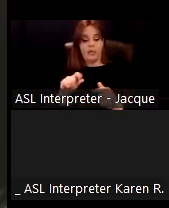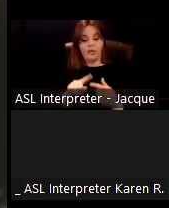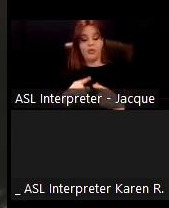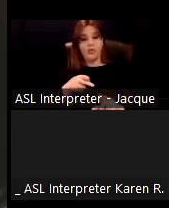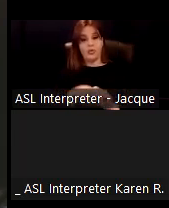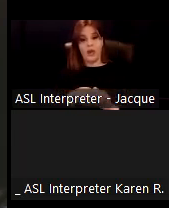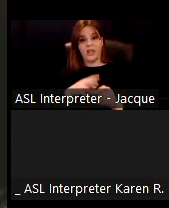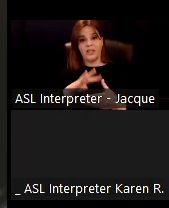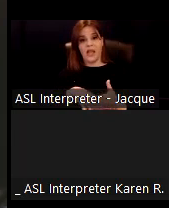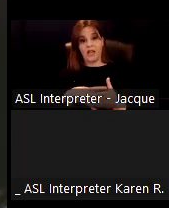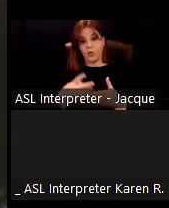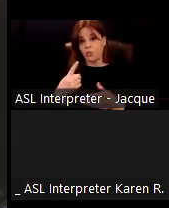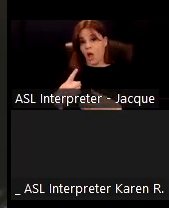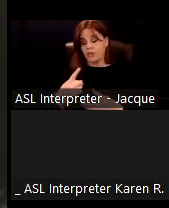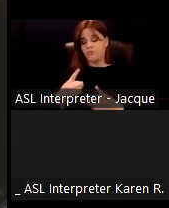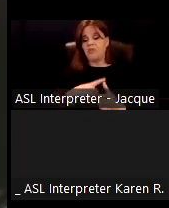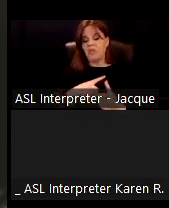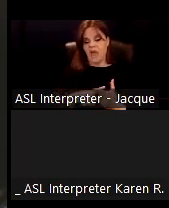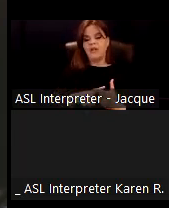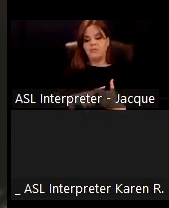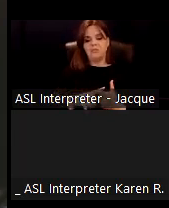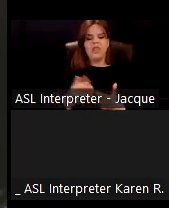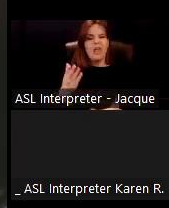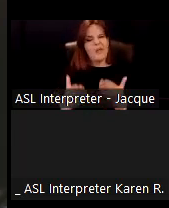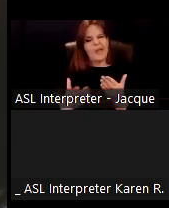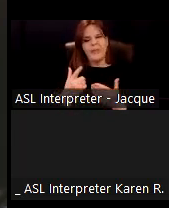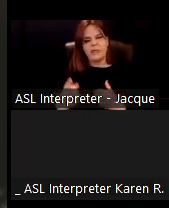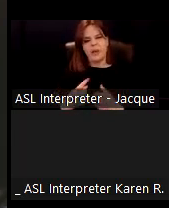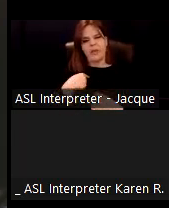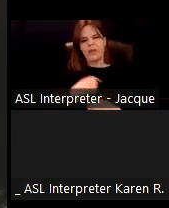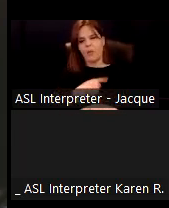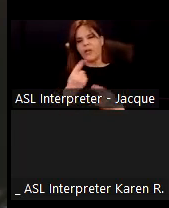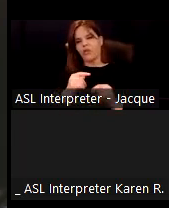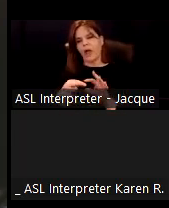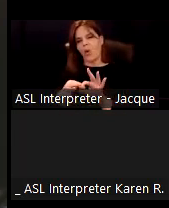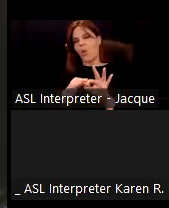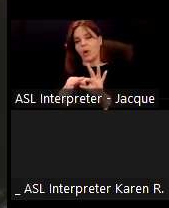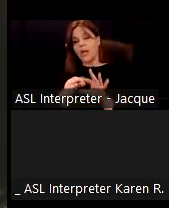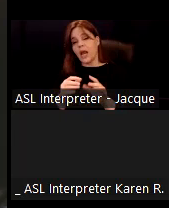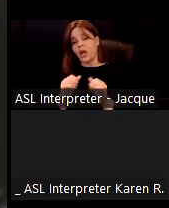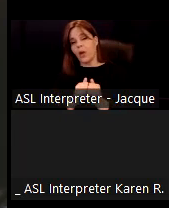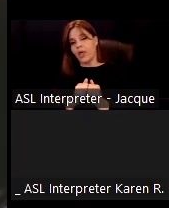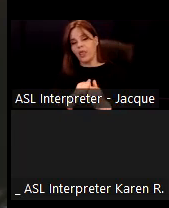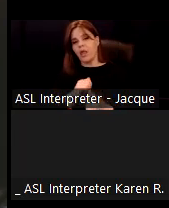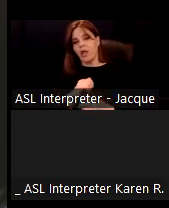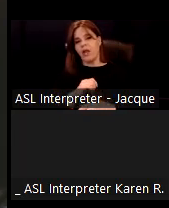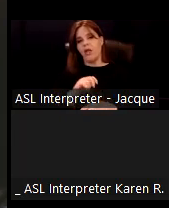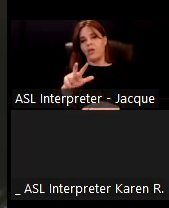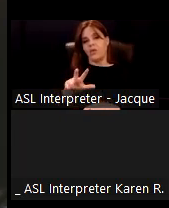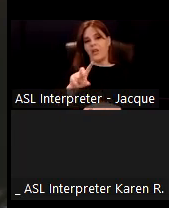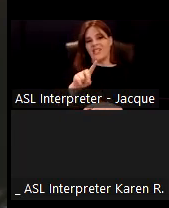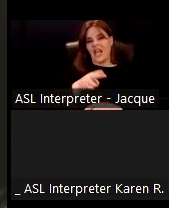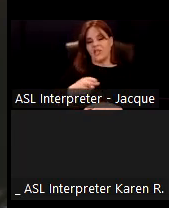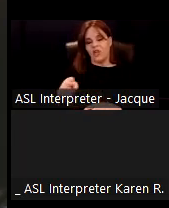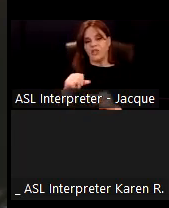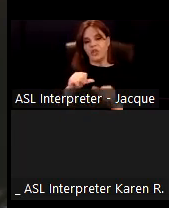one, then that might be something that we try to coordinate with all the 3 DHH agencies